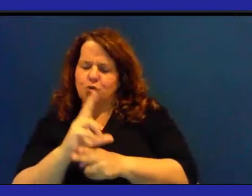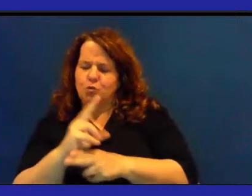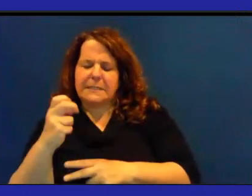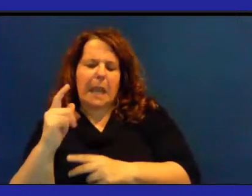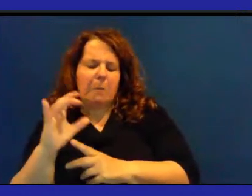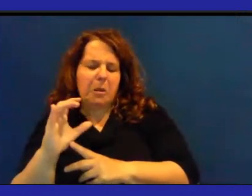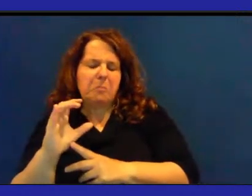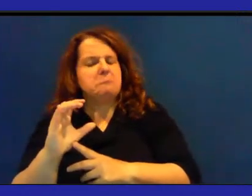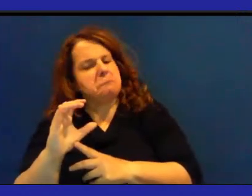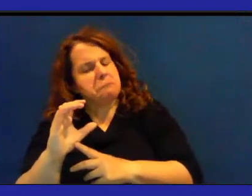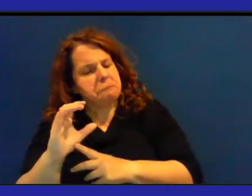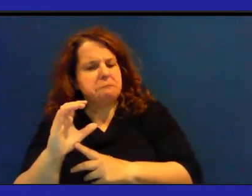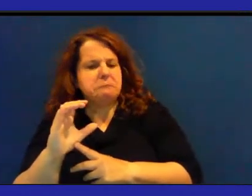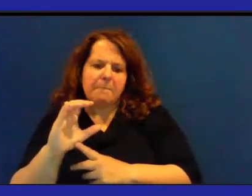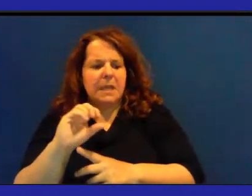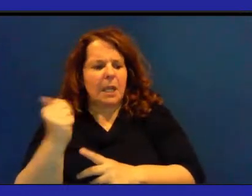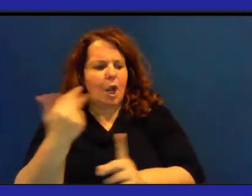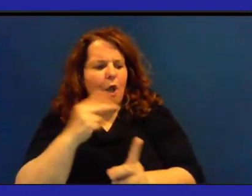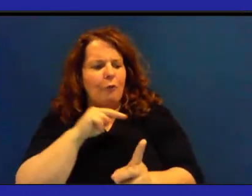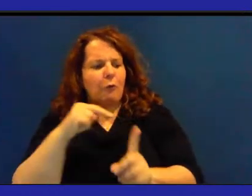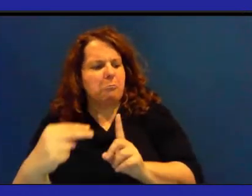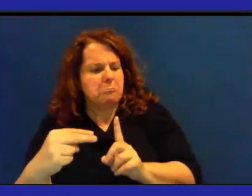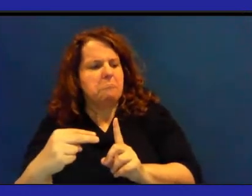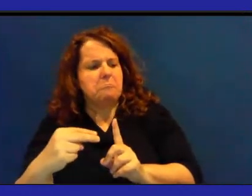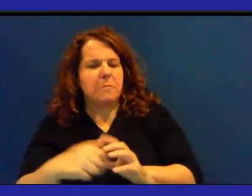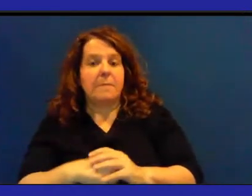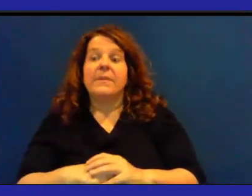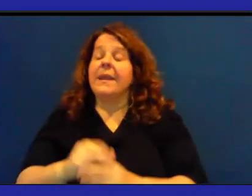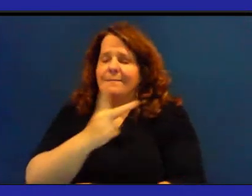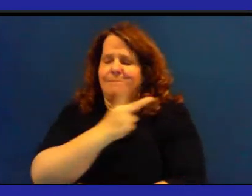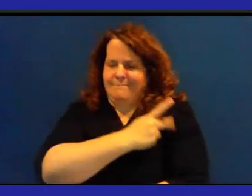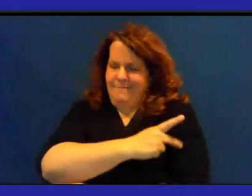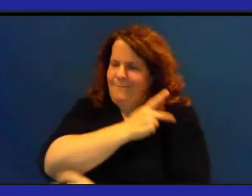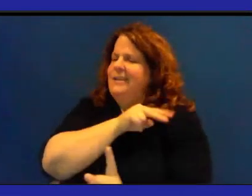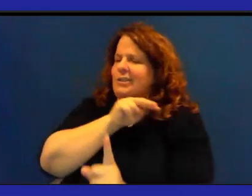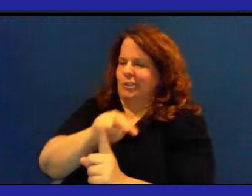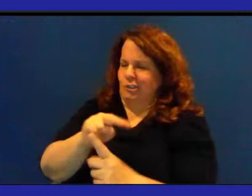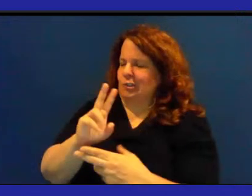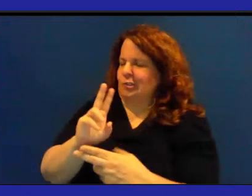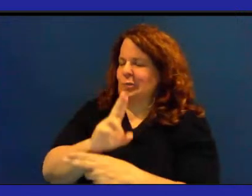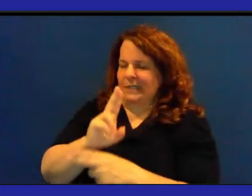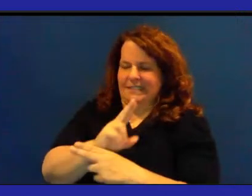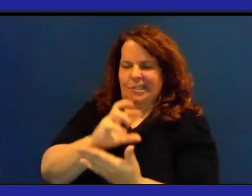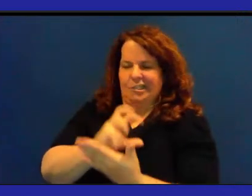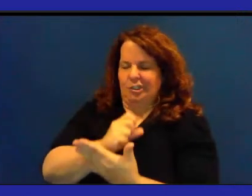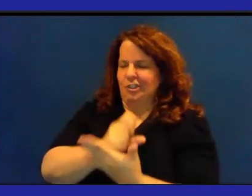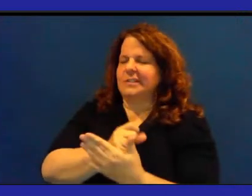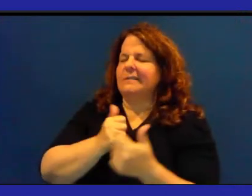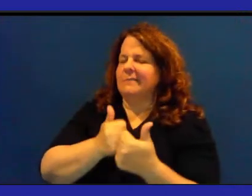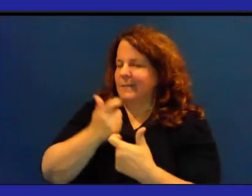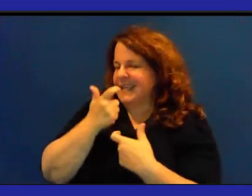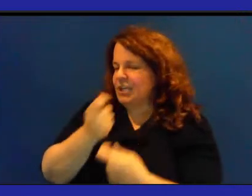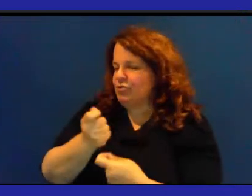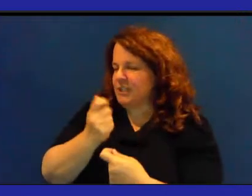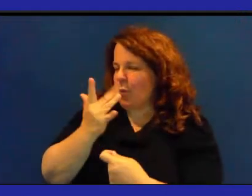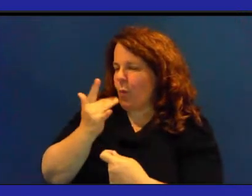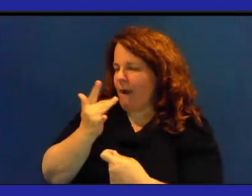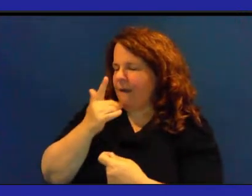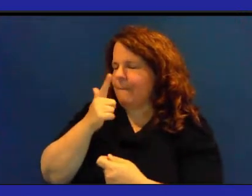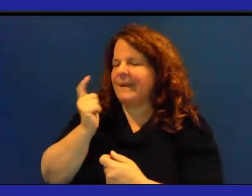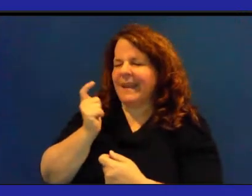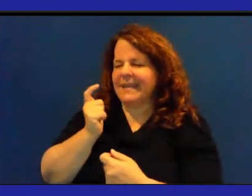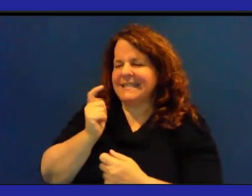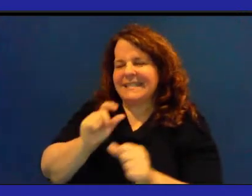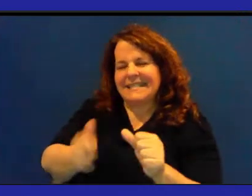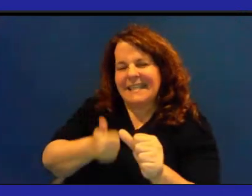be another way to look at it. So Yeah, I think the patient utilization would be interesting because it's also keeping track